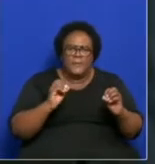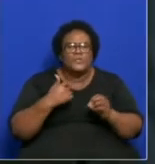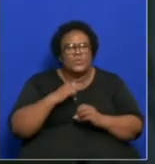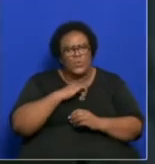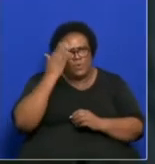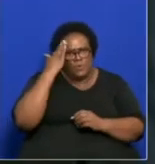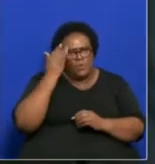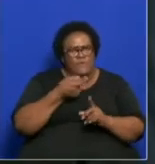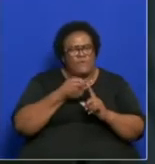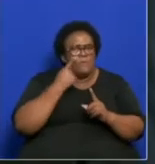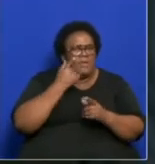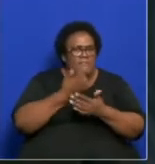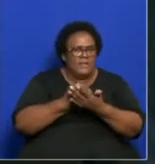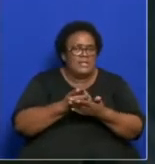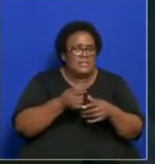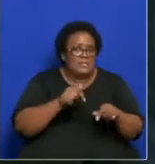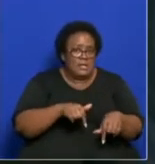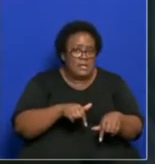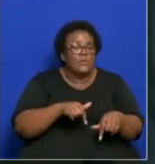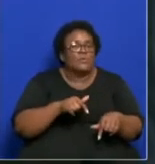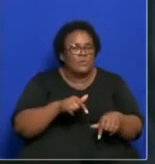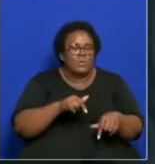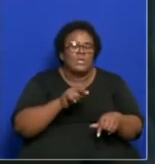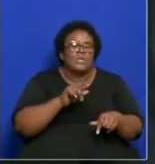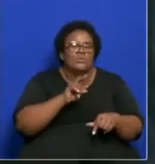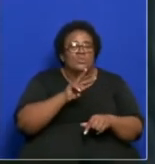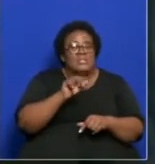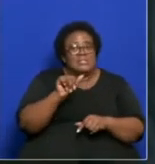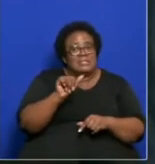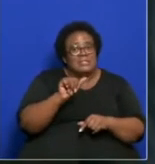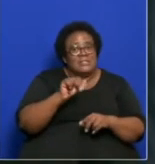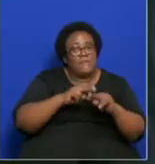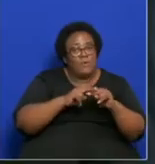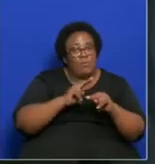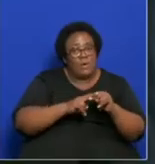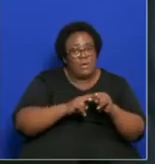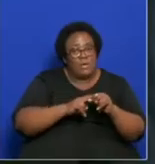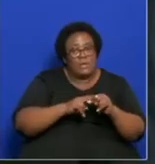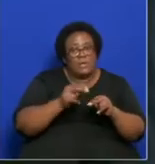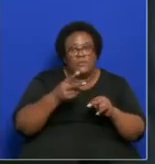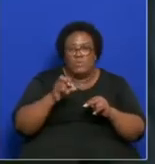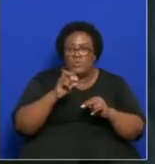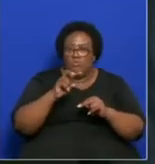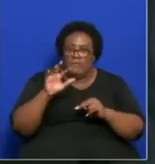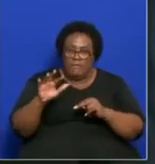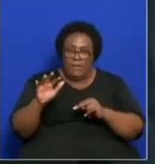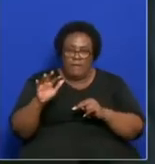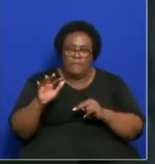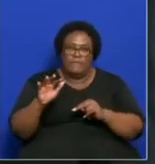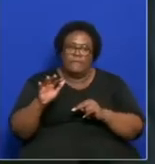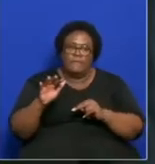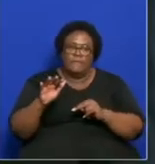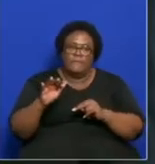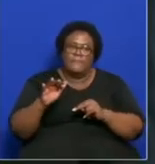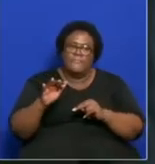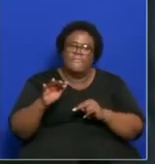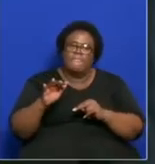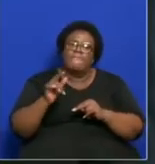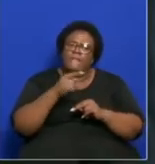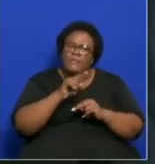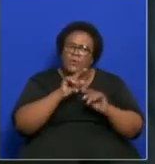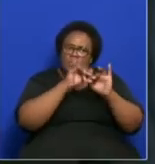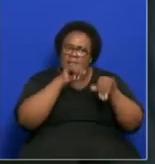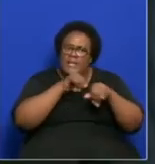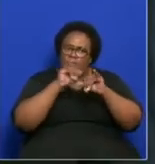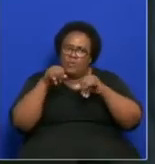before us that at least on the 26th of February 2025, those disputed invoices came to you and